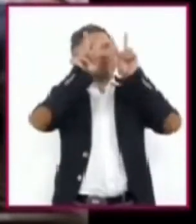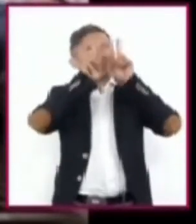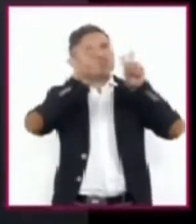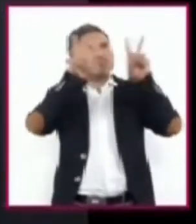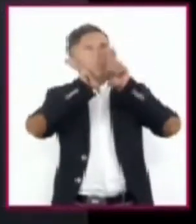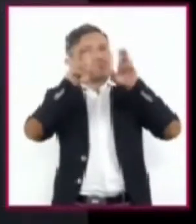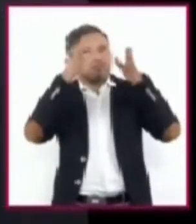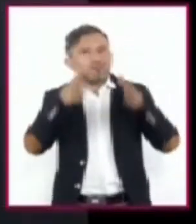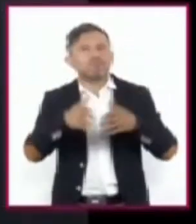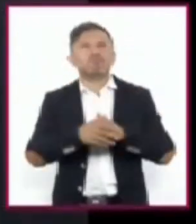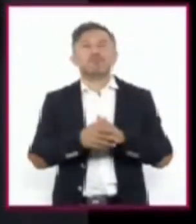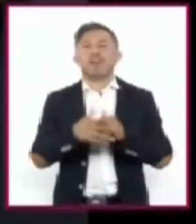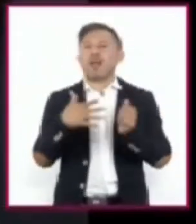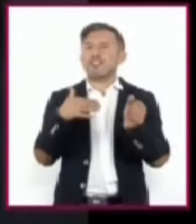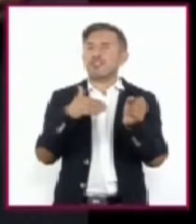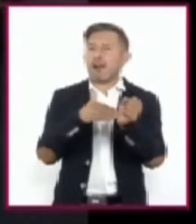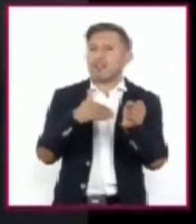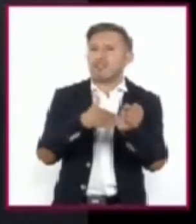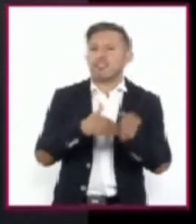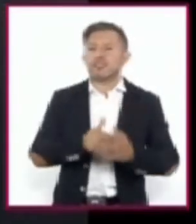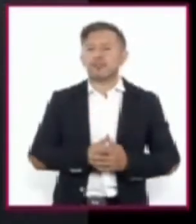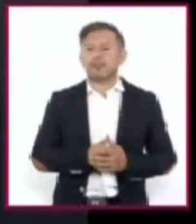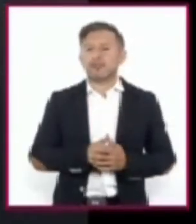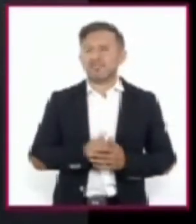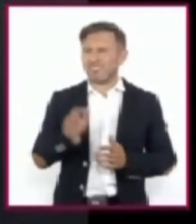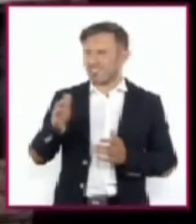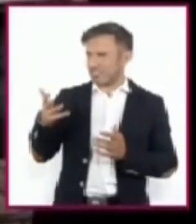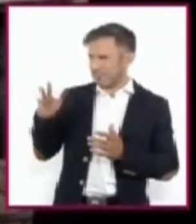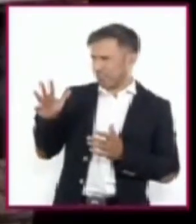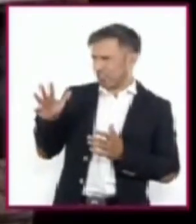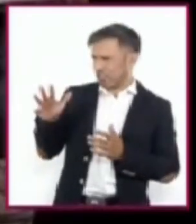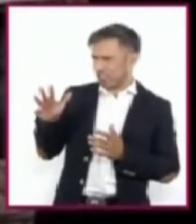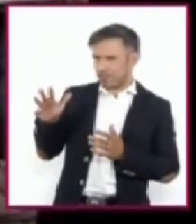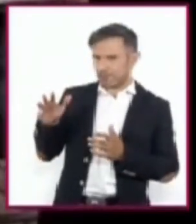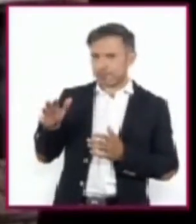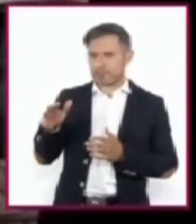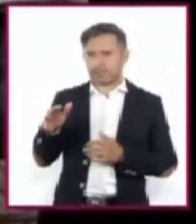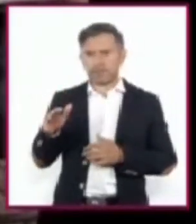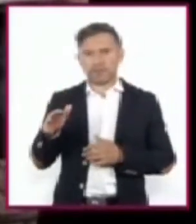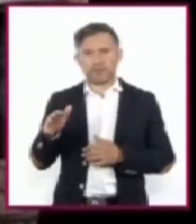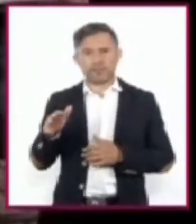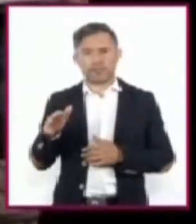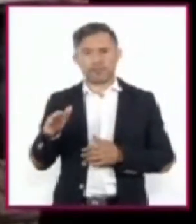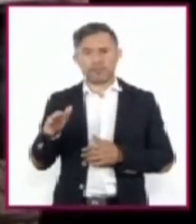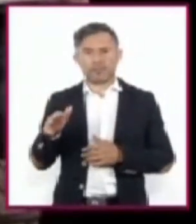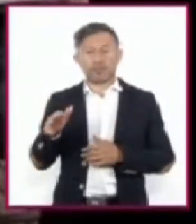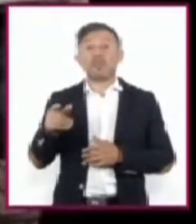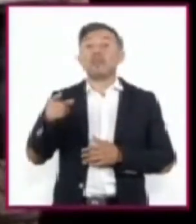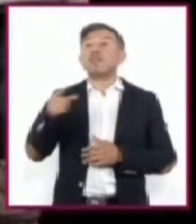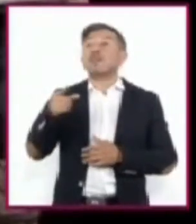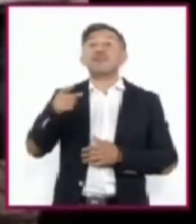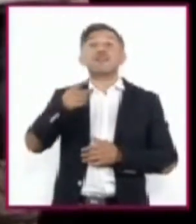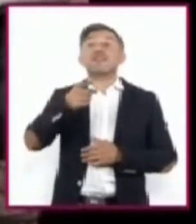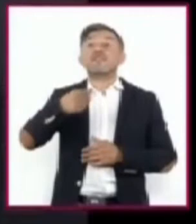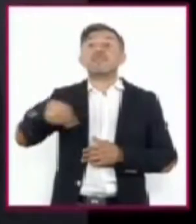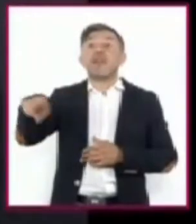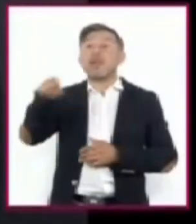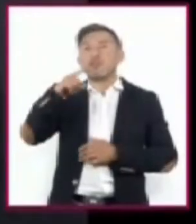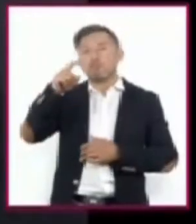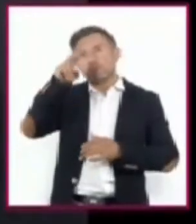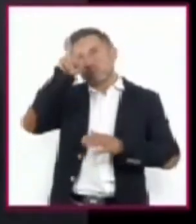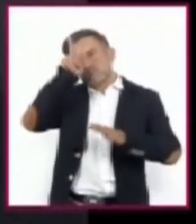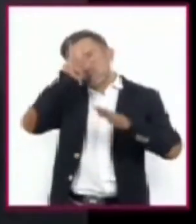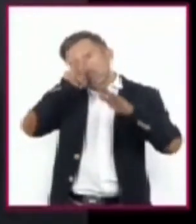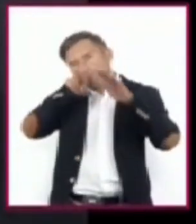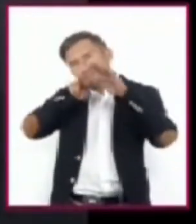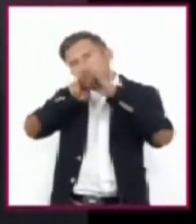doctors. Let go! And prophets. They can see the future.